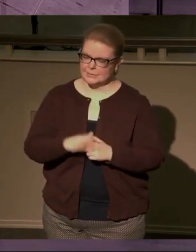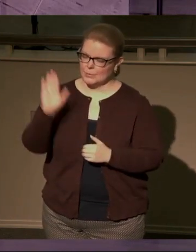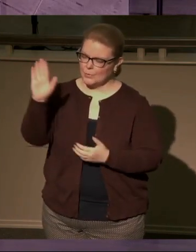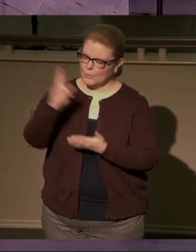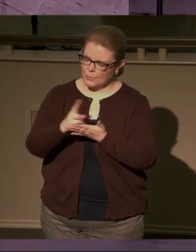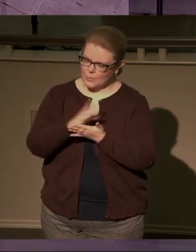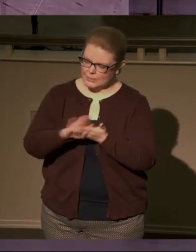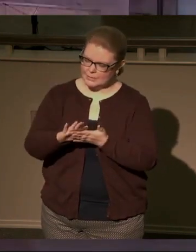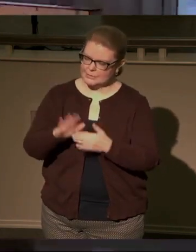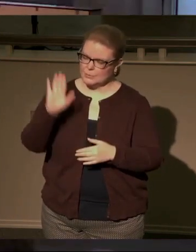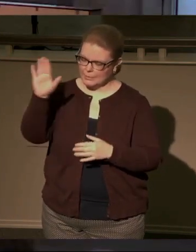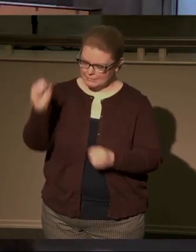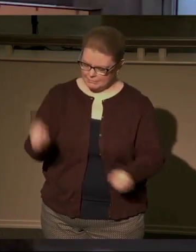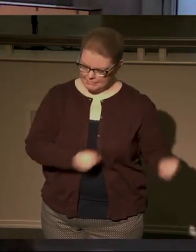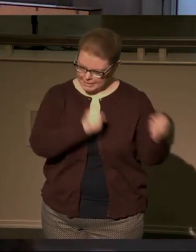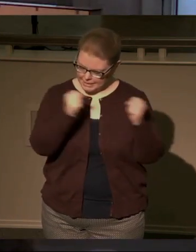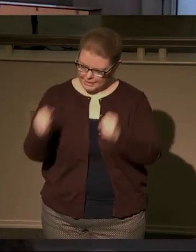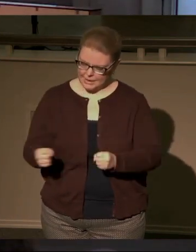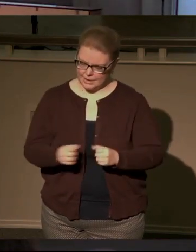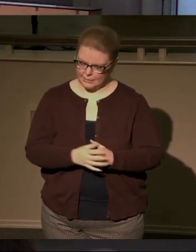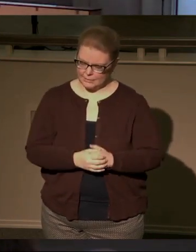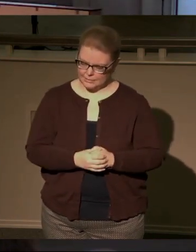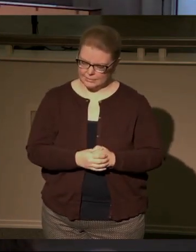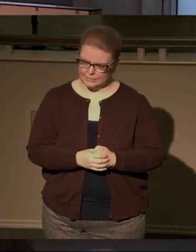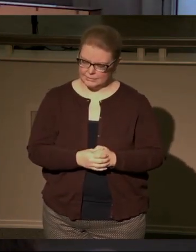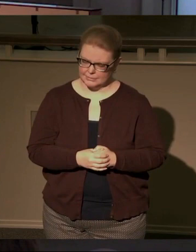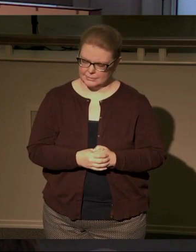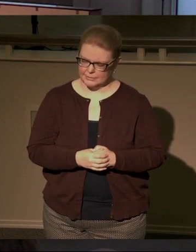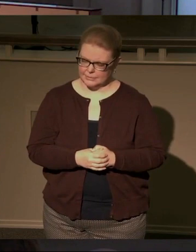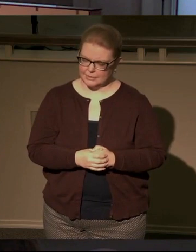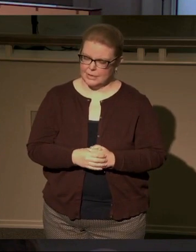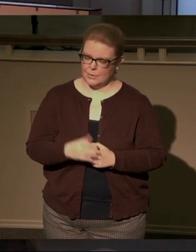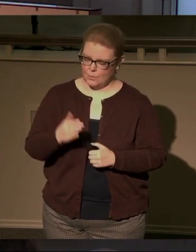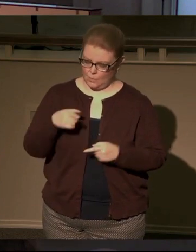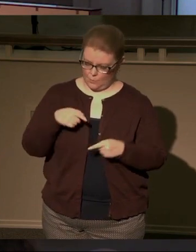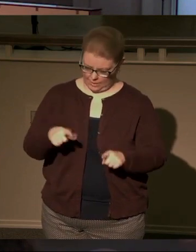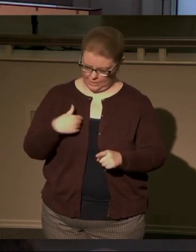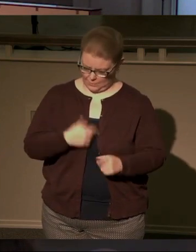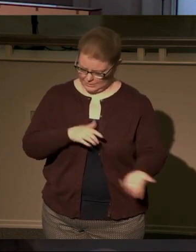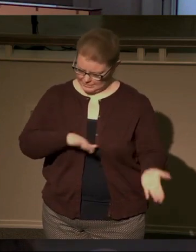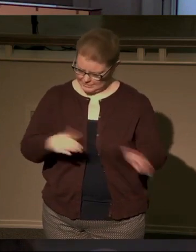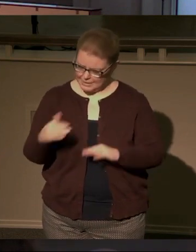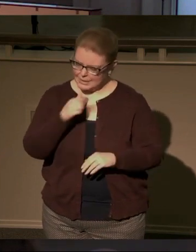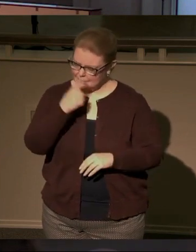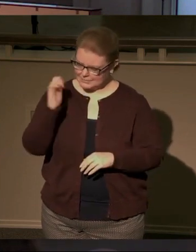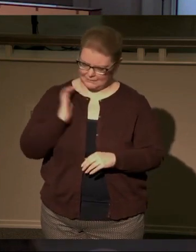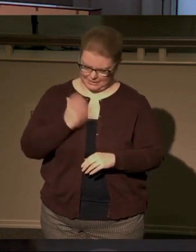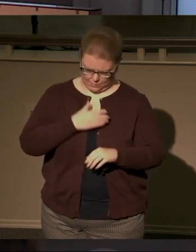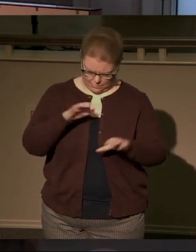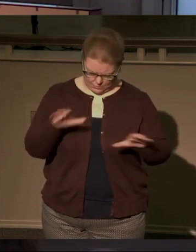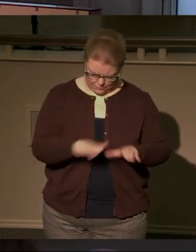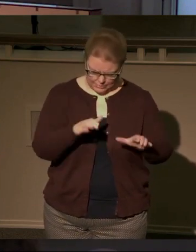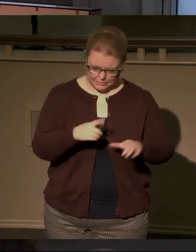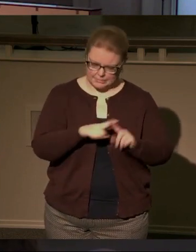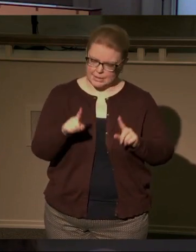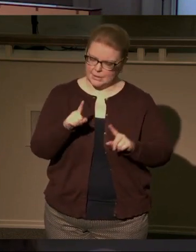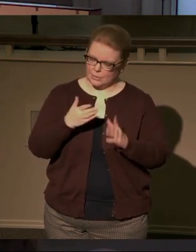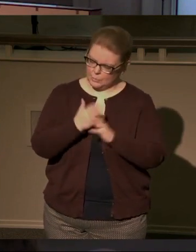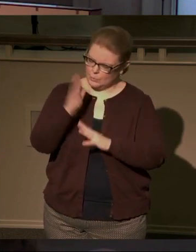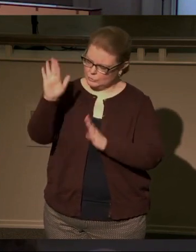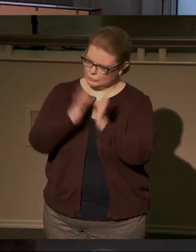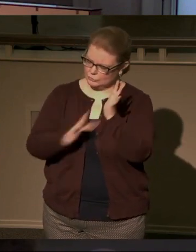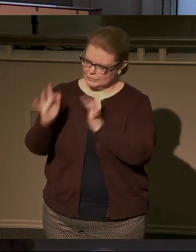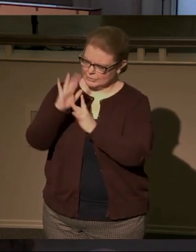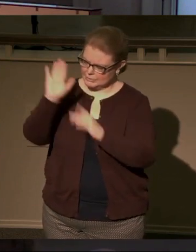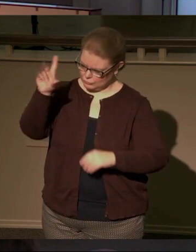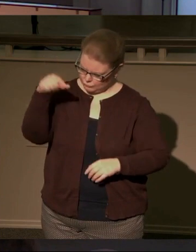power, and that, Lord, while we were dead, not because of our works, but because of the grace of Jesus and